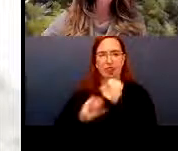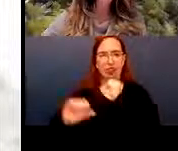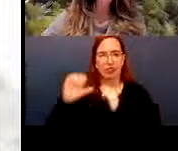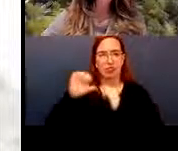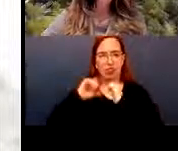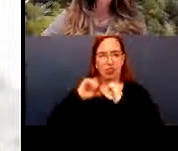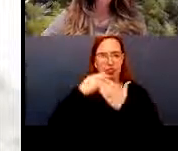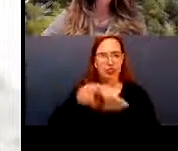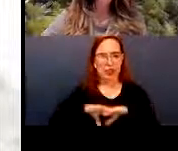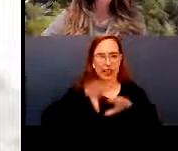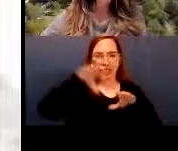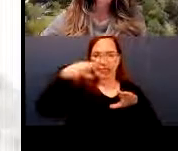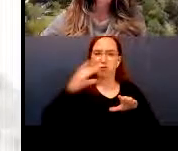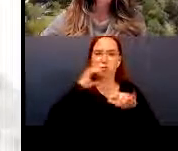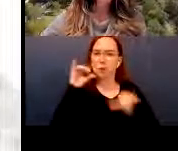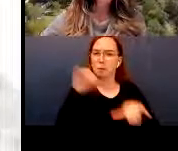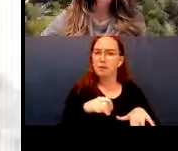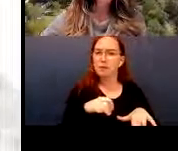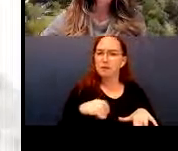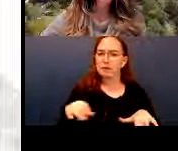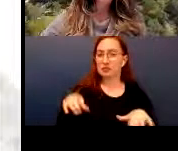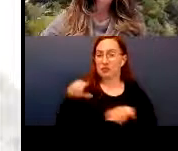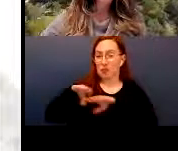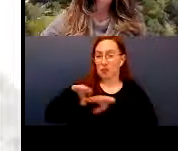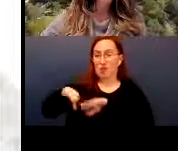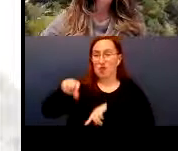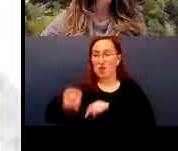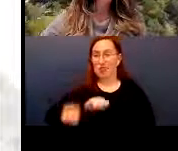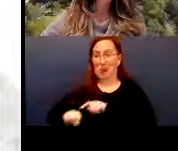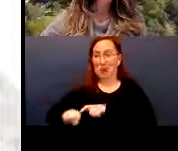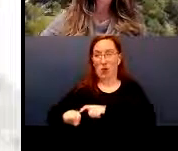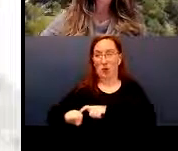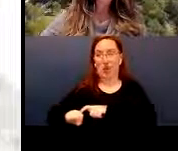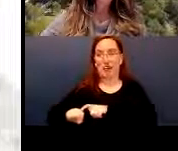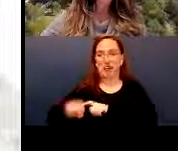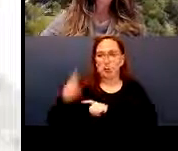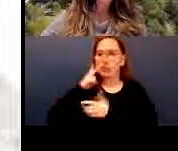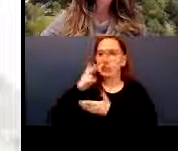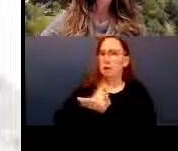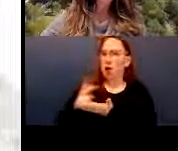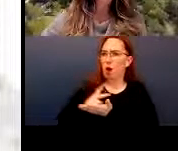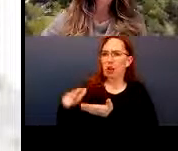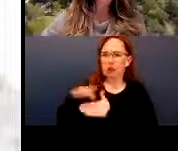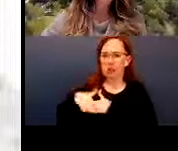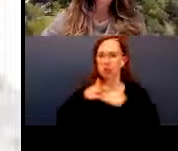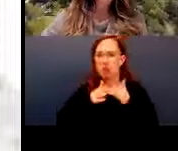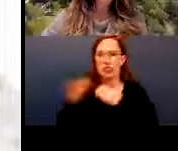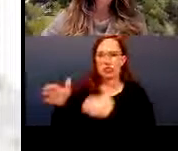here. And on the south side of the pool, we see on-street parking along AZ